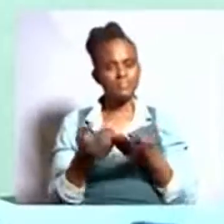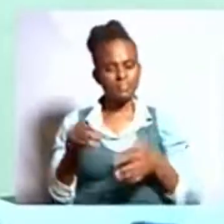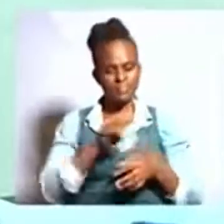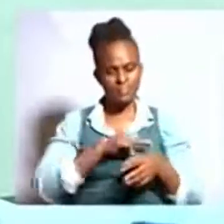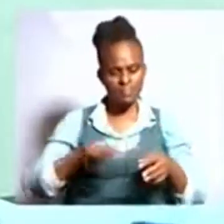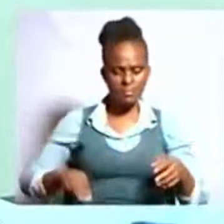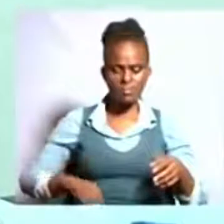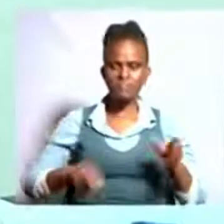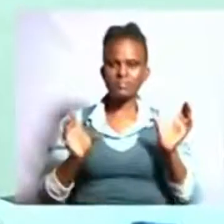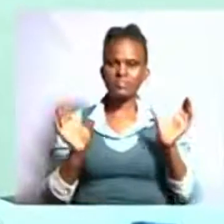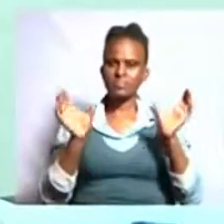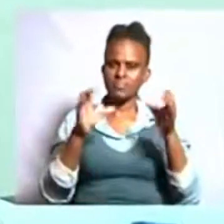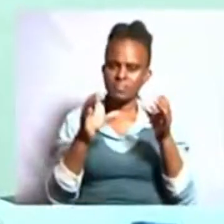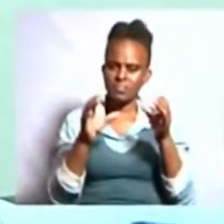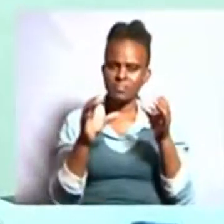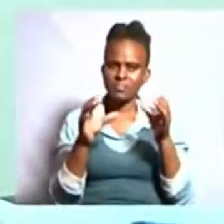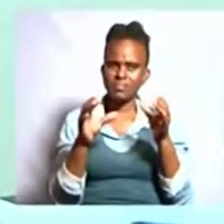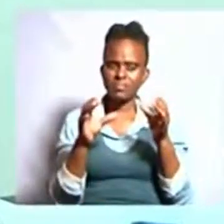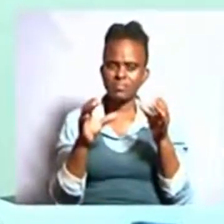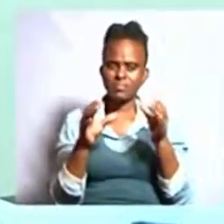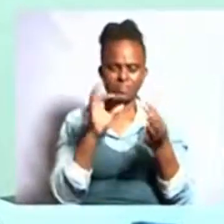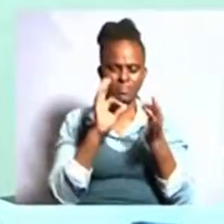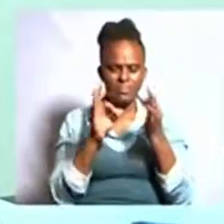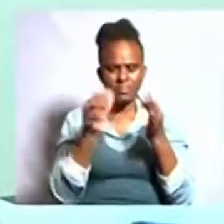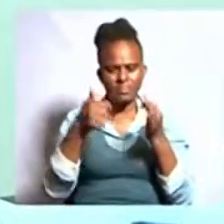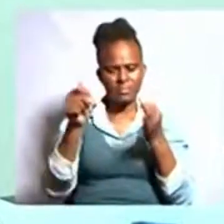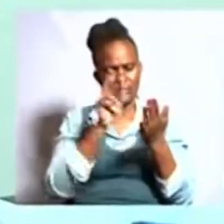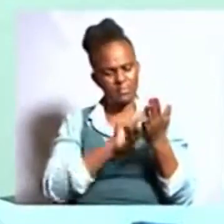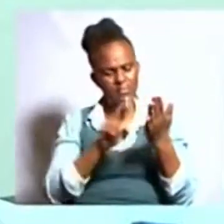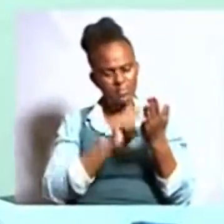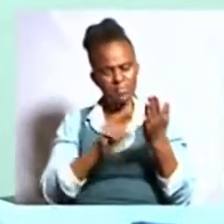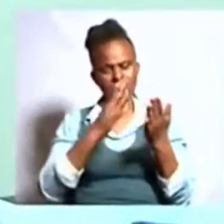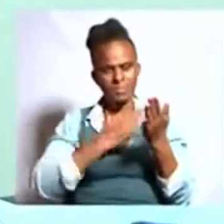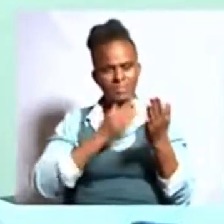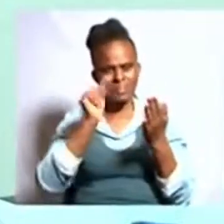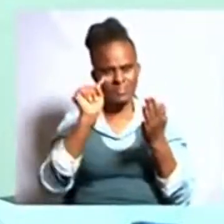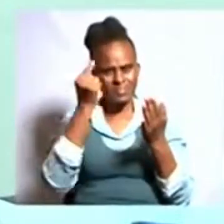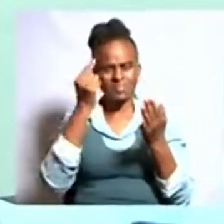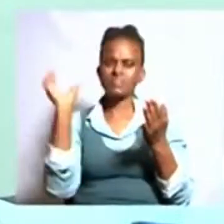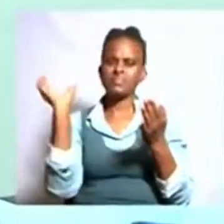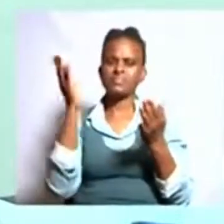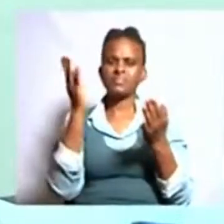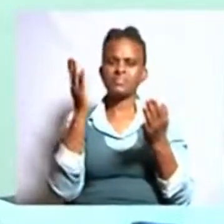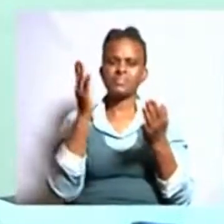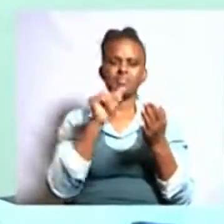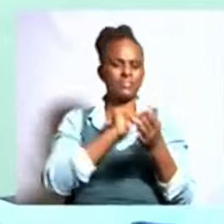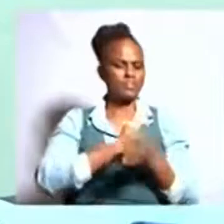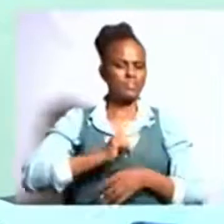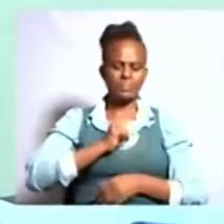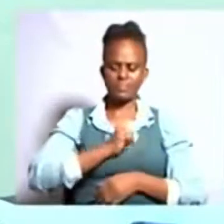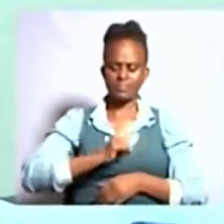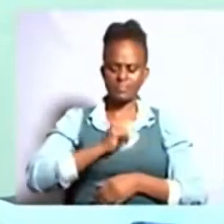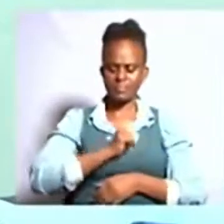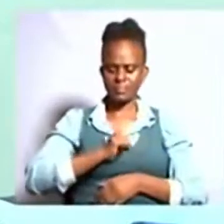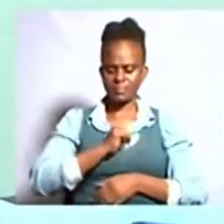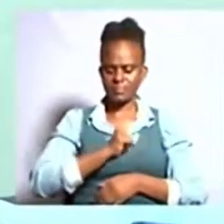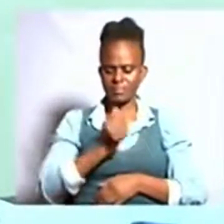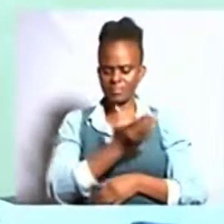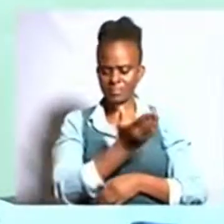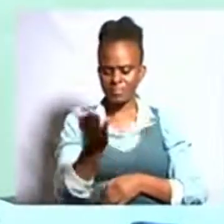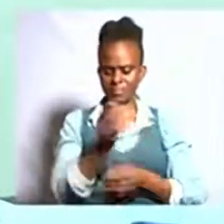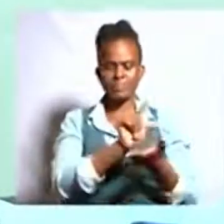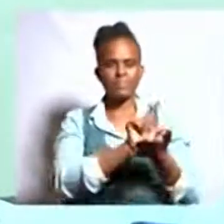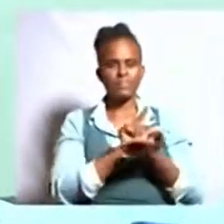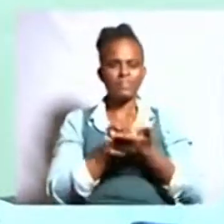Members of the committee, if you read my first statement, it is regrettable that these loans